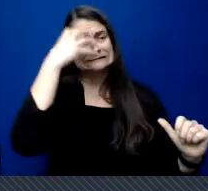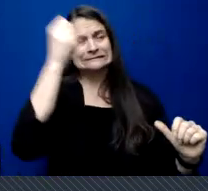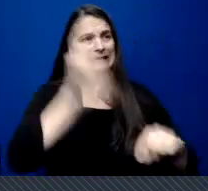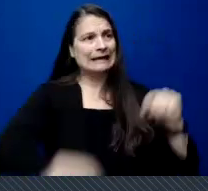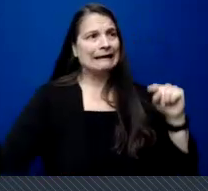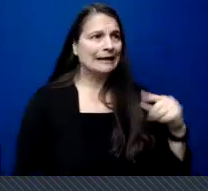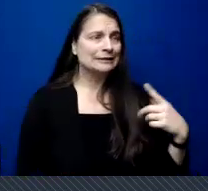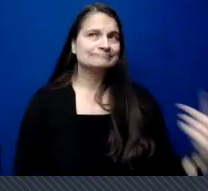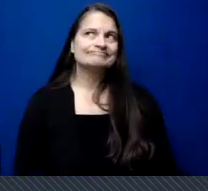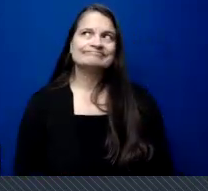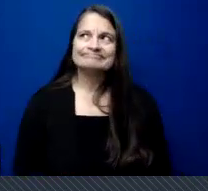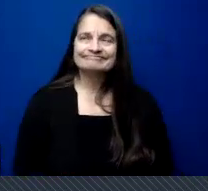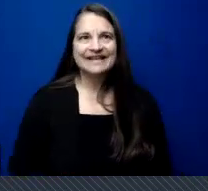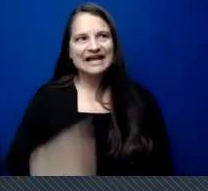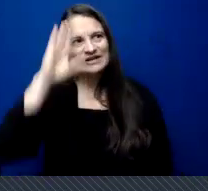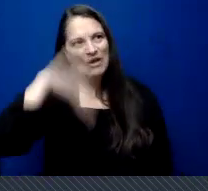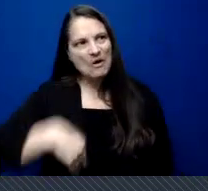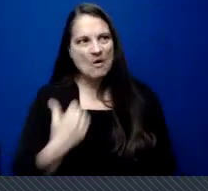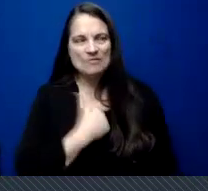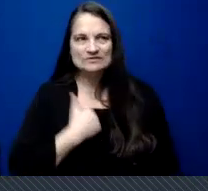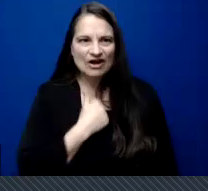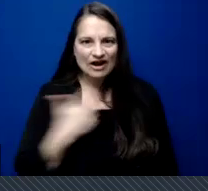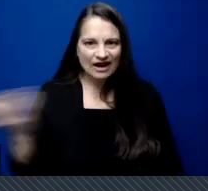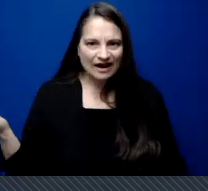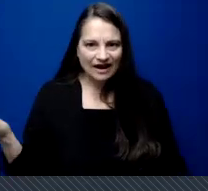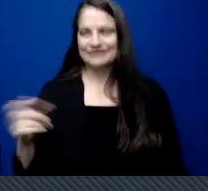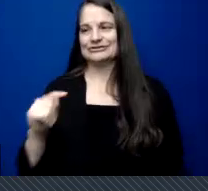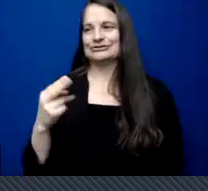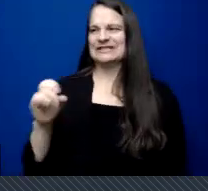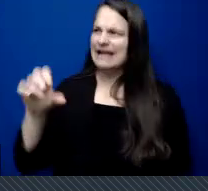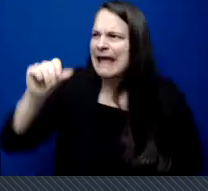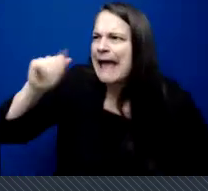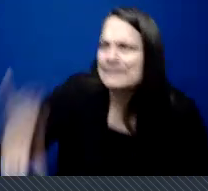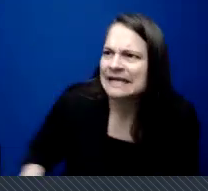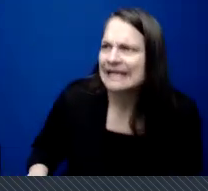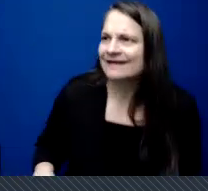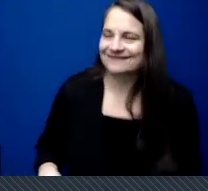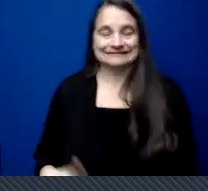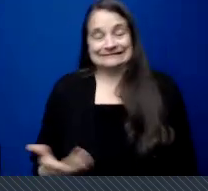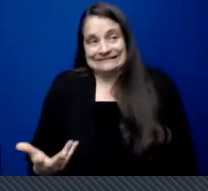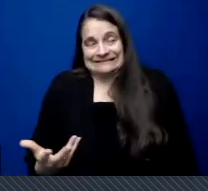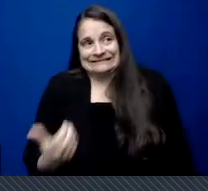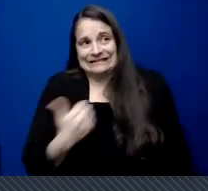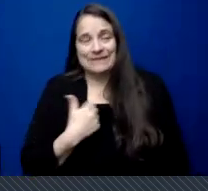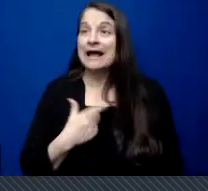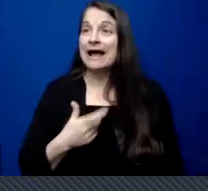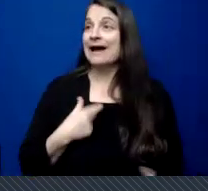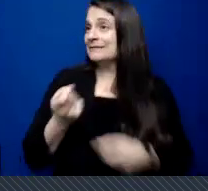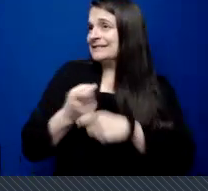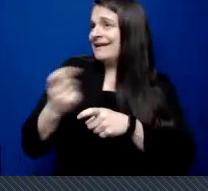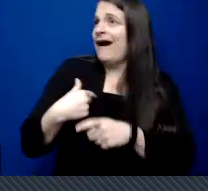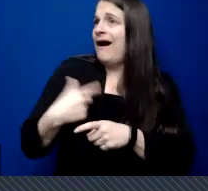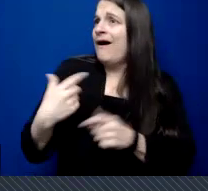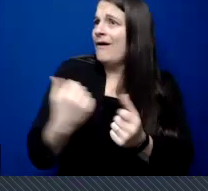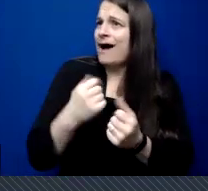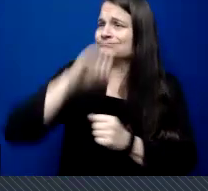but I know. I'm sorry. Teresa just wrote Abby in the chat. I mean, I'm just kidding. I love it. I play it all the time